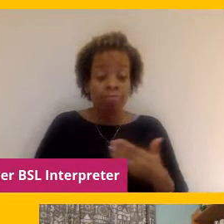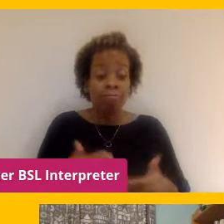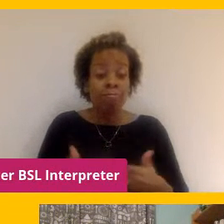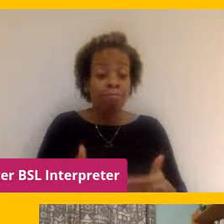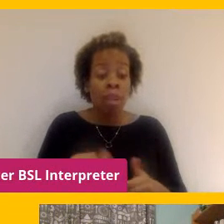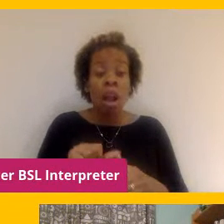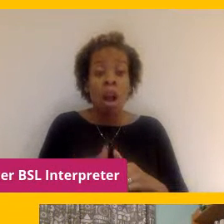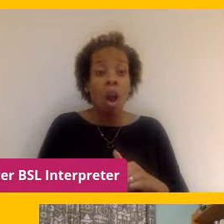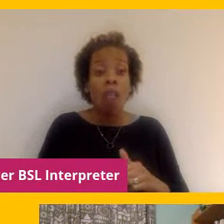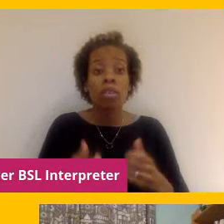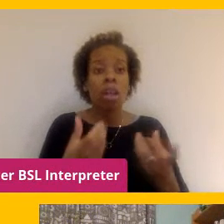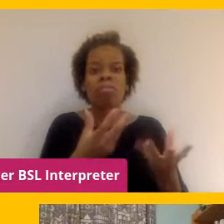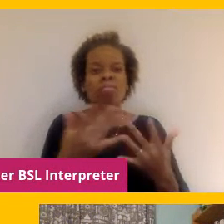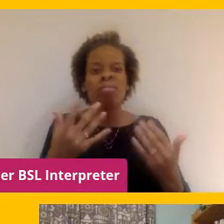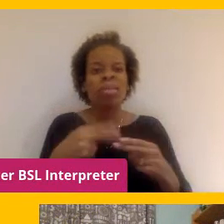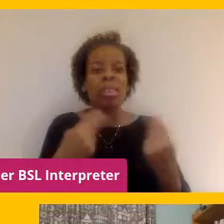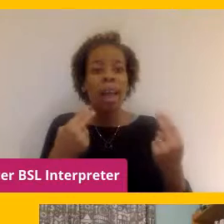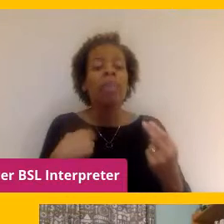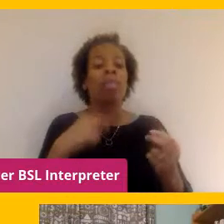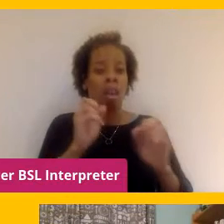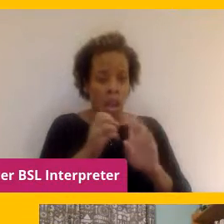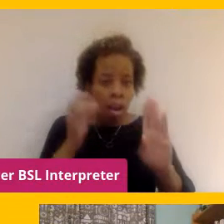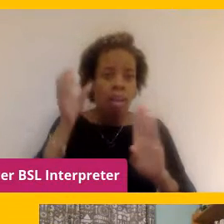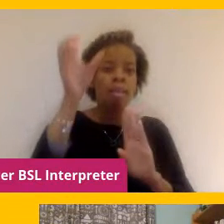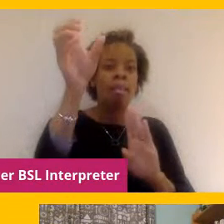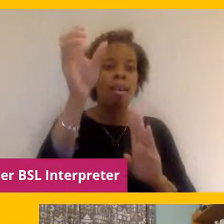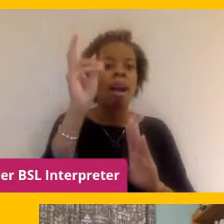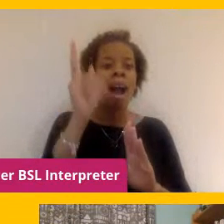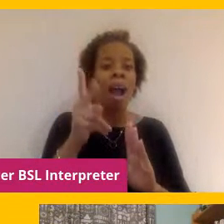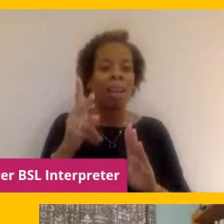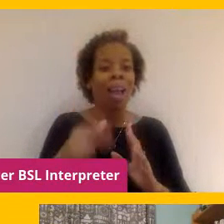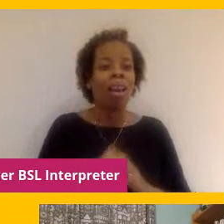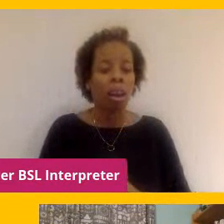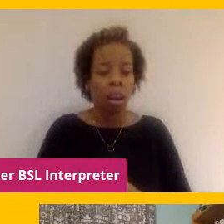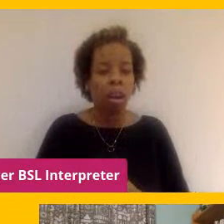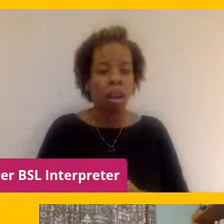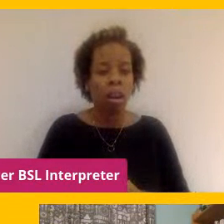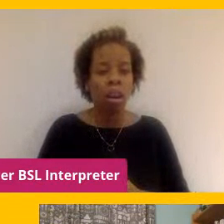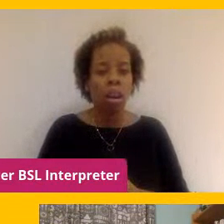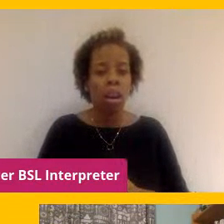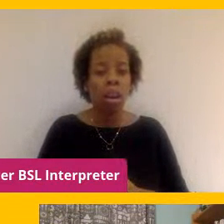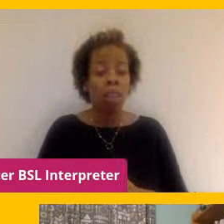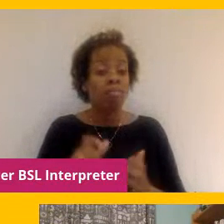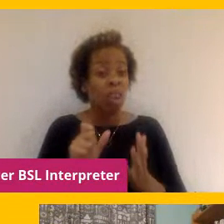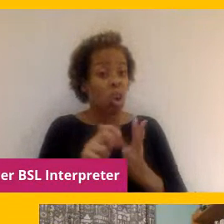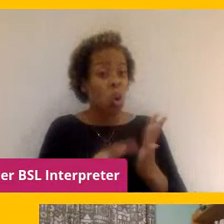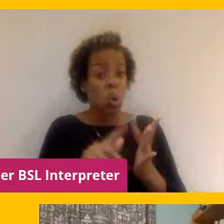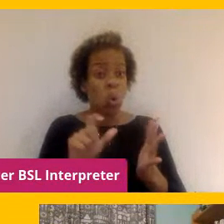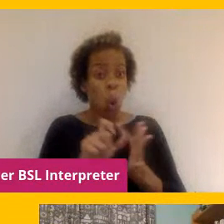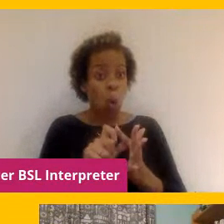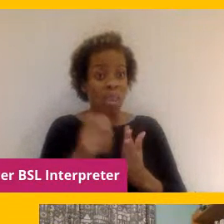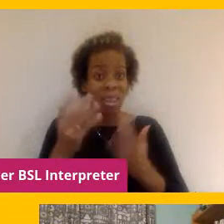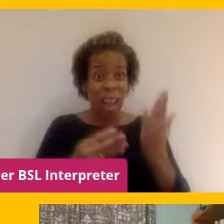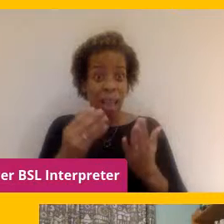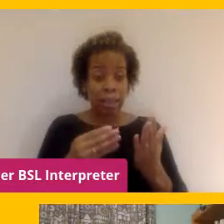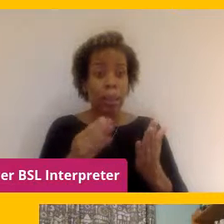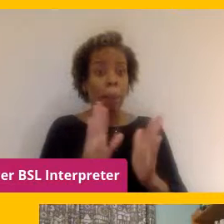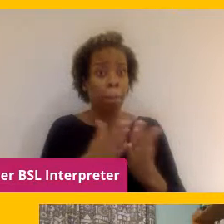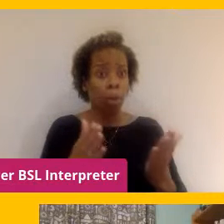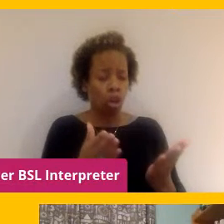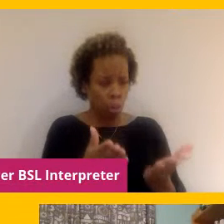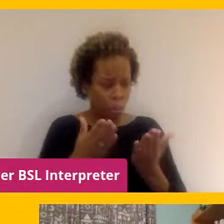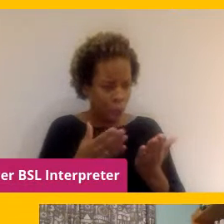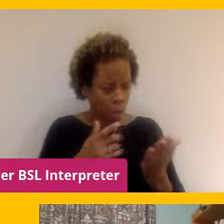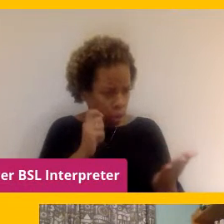likely that library materials will be returned that, you know, with COVID-19 detectable on them. And so there's just lots